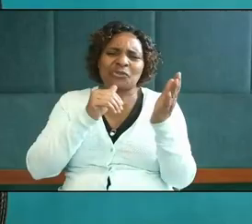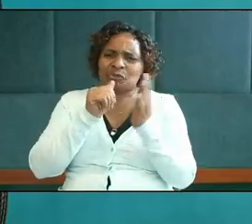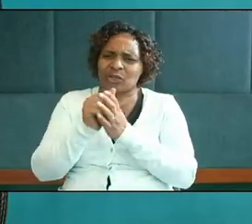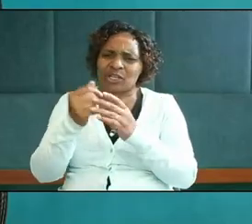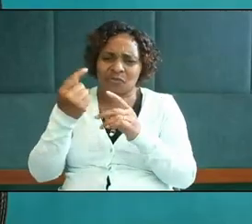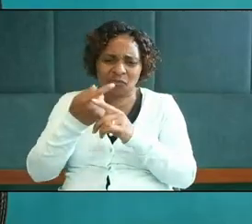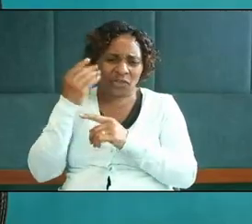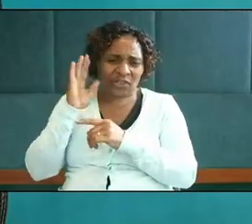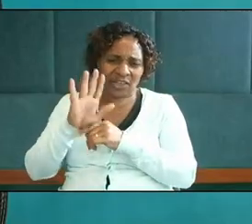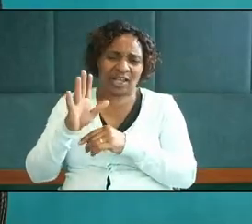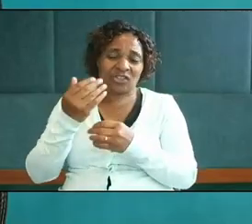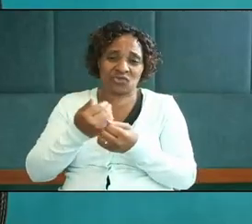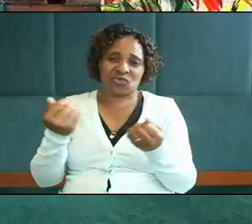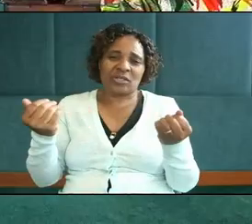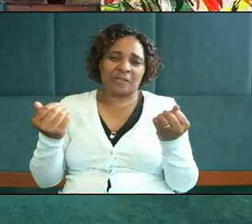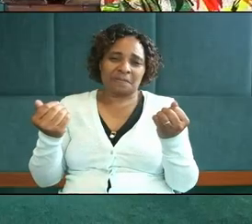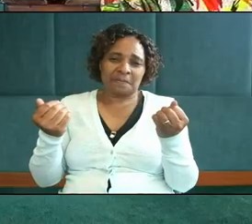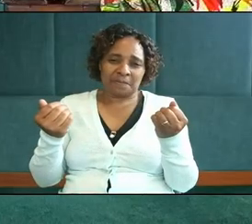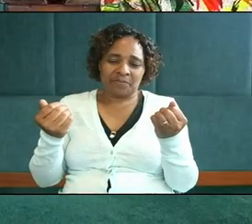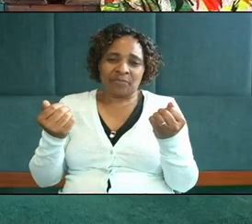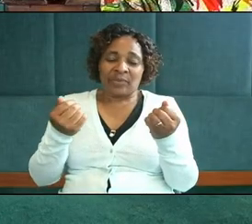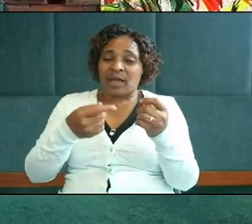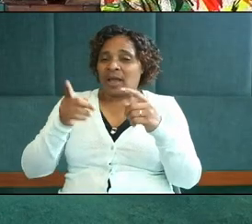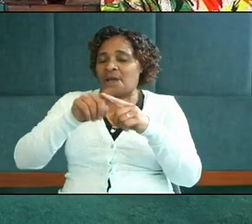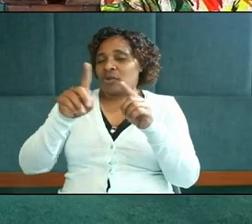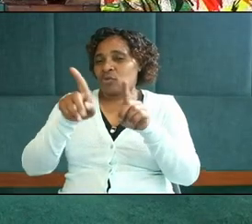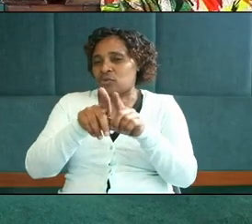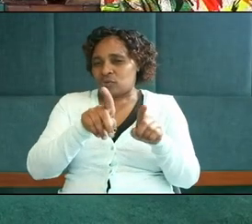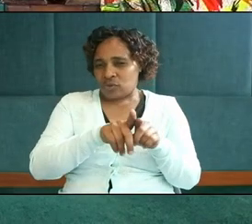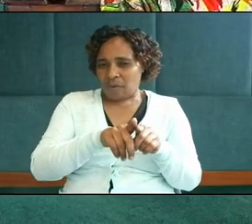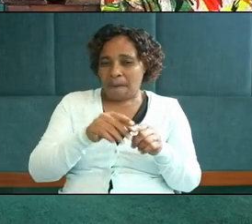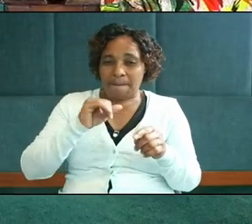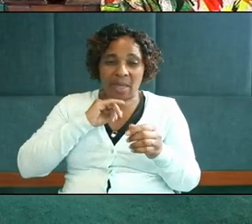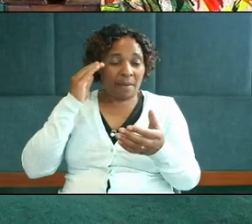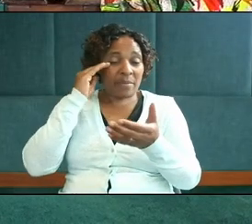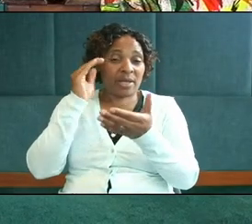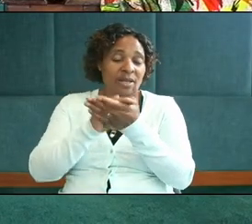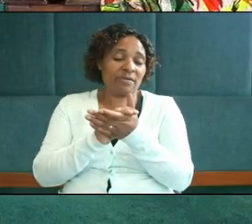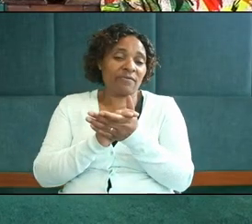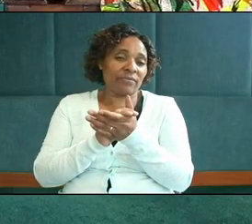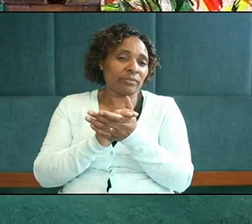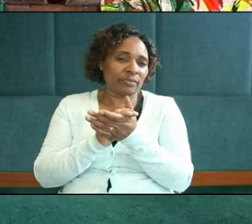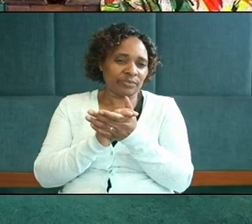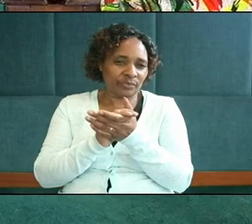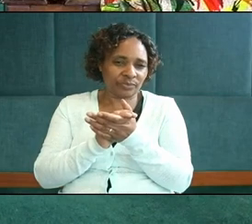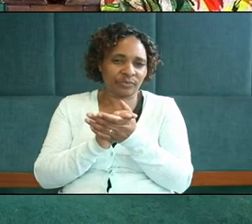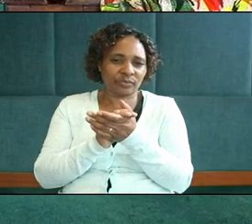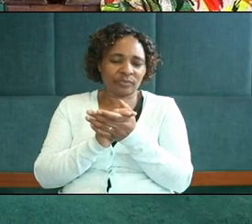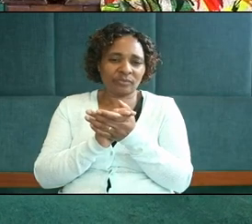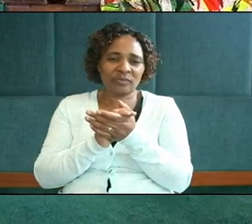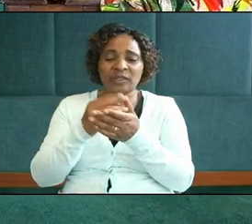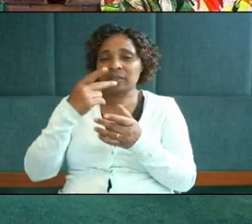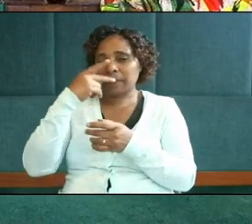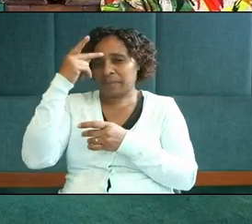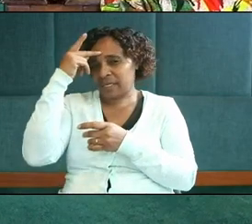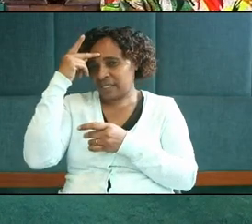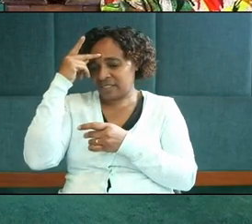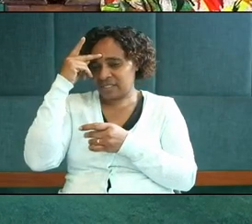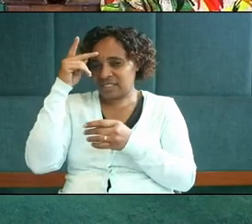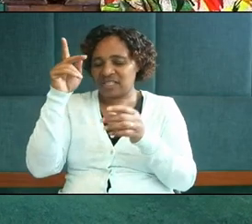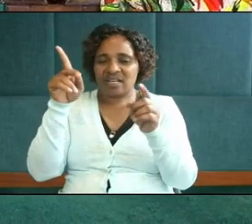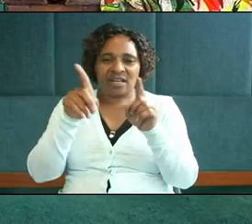children. Mm. Mm. Completely also, distorted. If I can add also, mm-hmm. I believe that the parents,